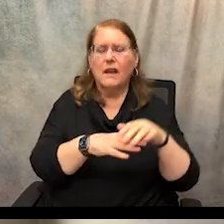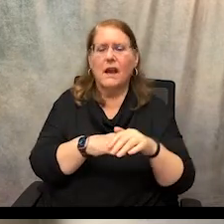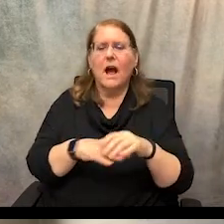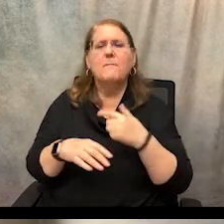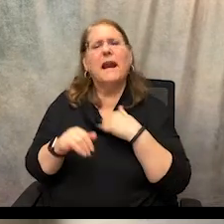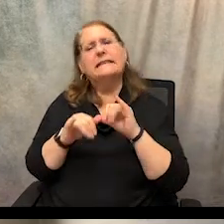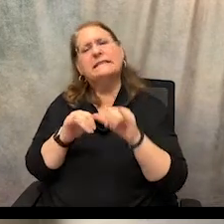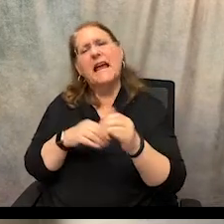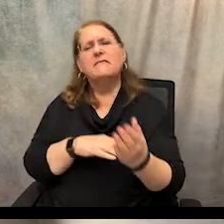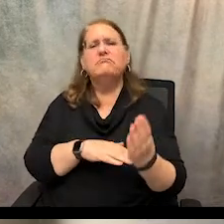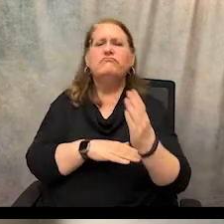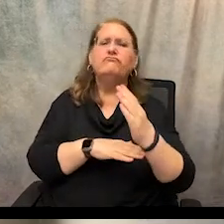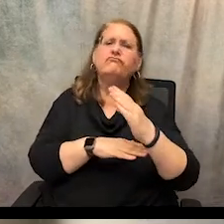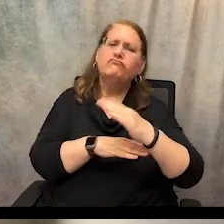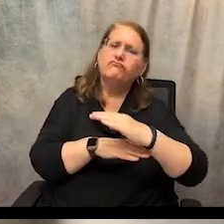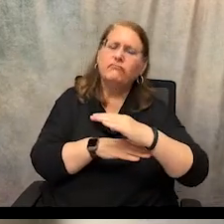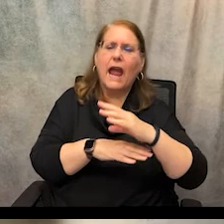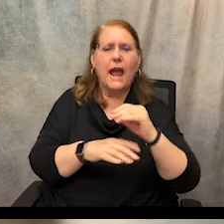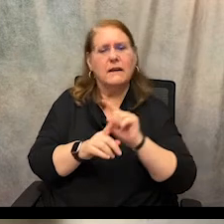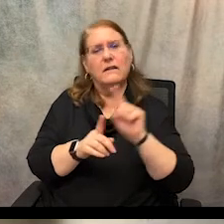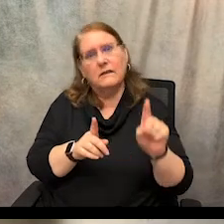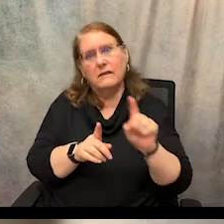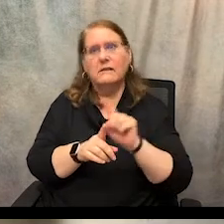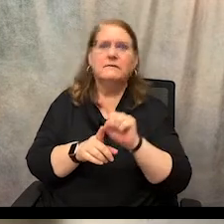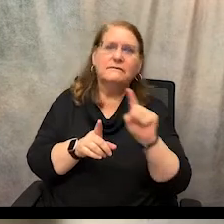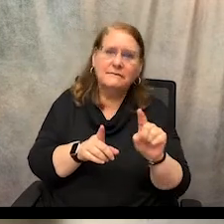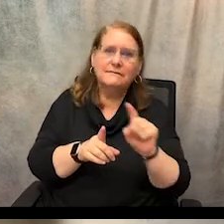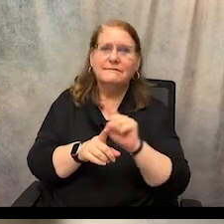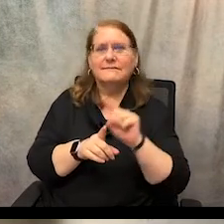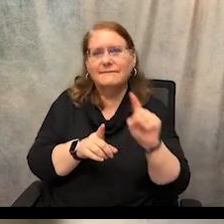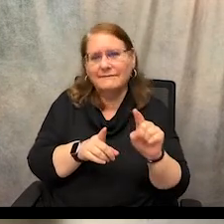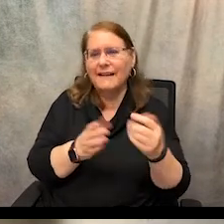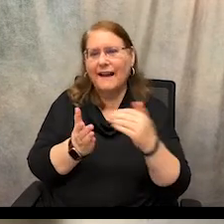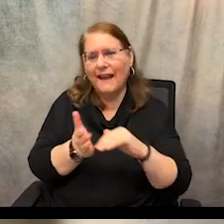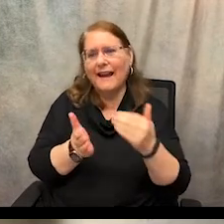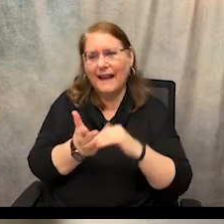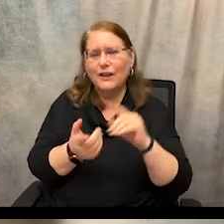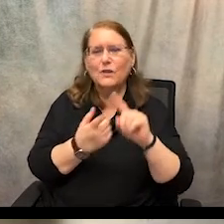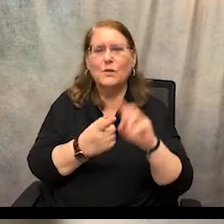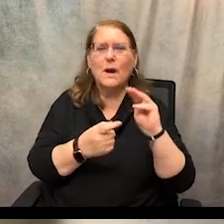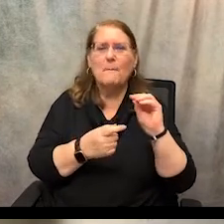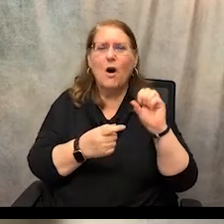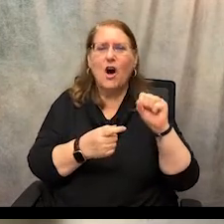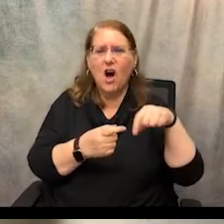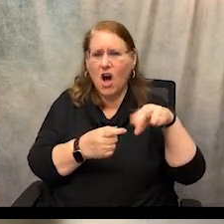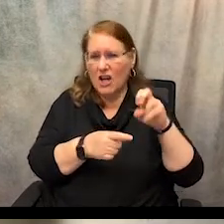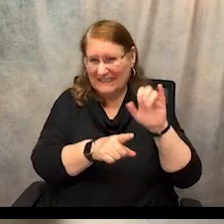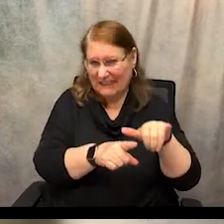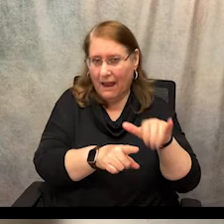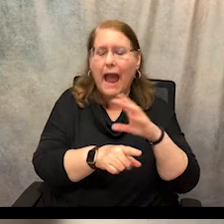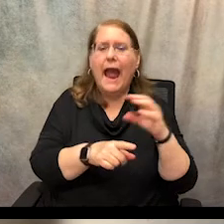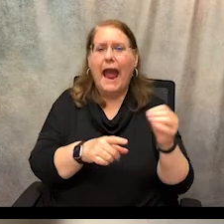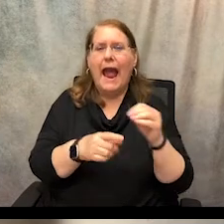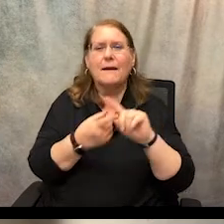and made many trips back to that mosque and made friends with folks there.